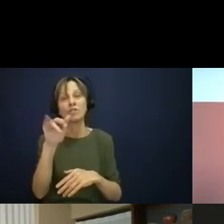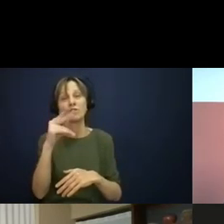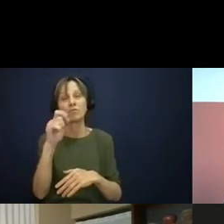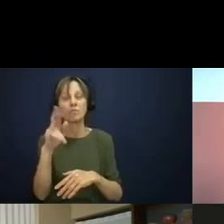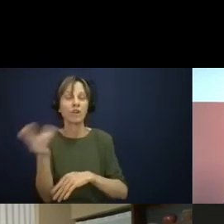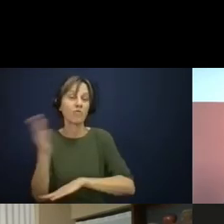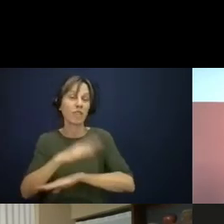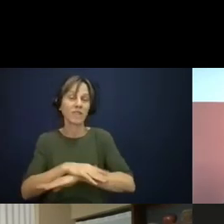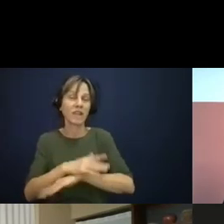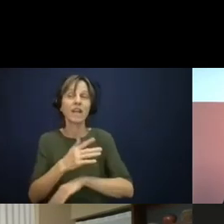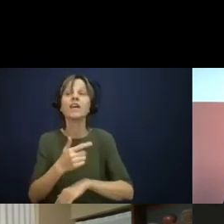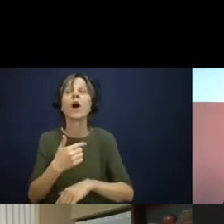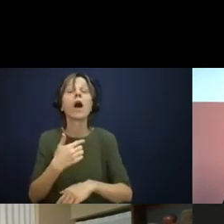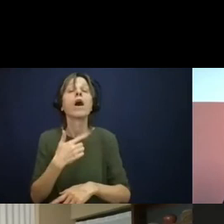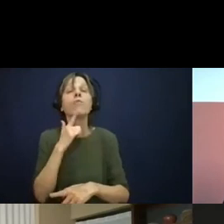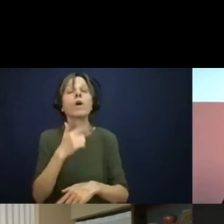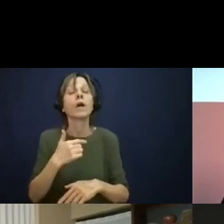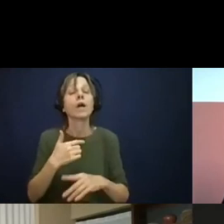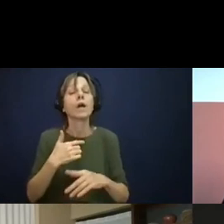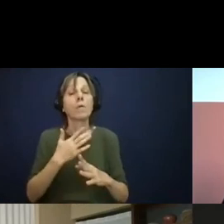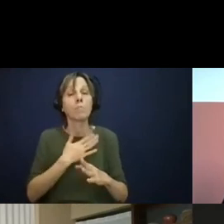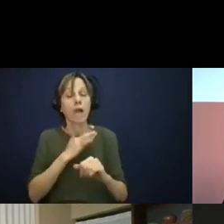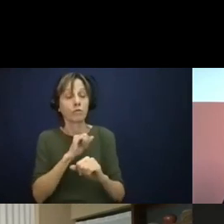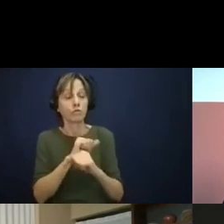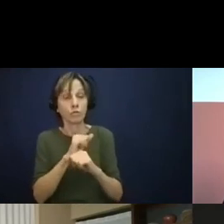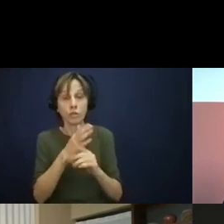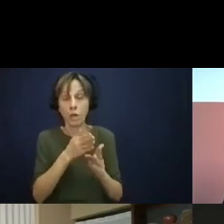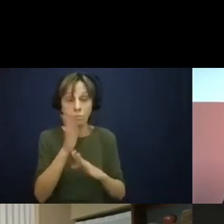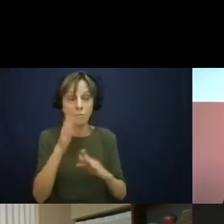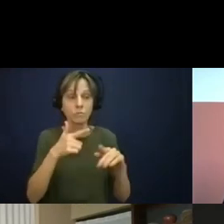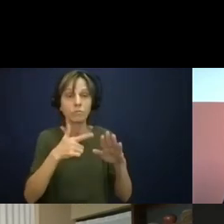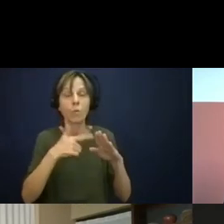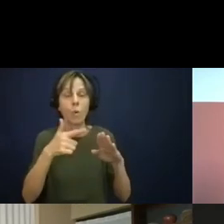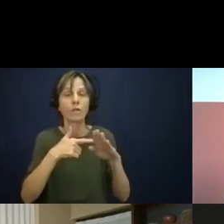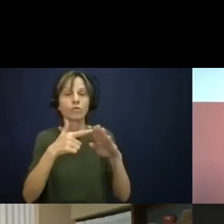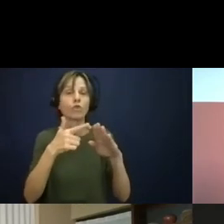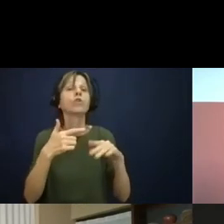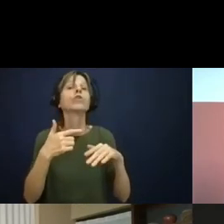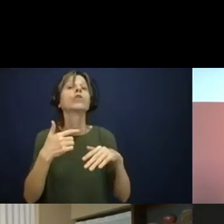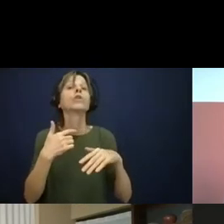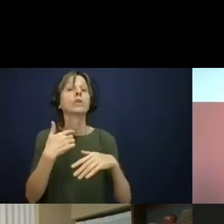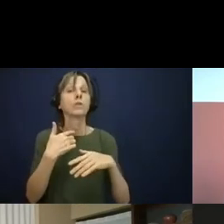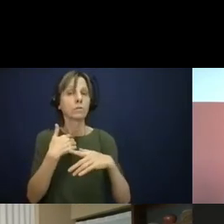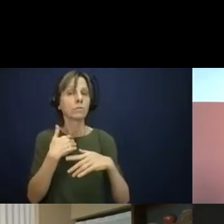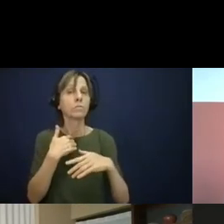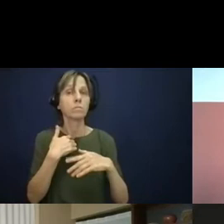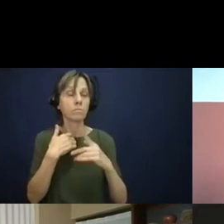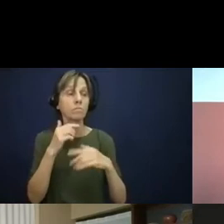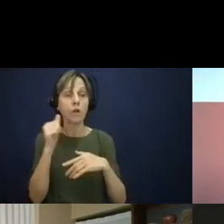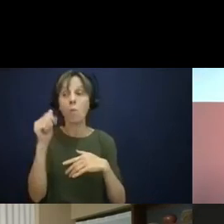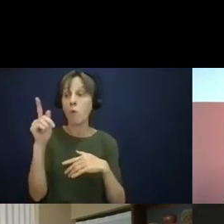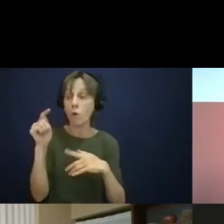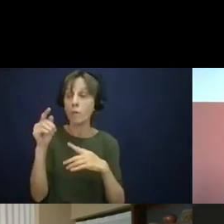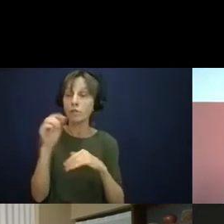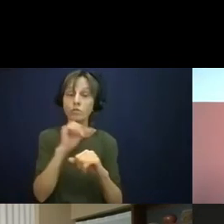all throughout my addiction. I can get an apartment and a job, but I just couldn't keep neither one of them. So I'm thinking, okay, I'm gonna just stay sober for